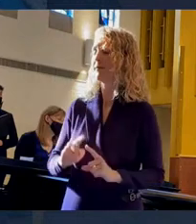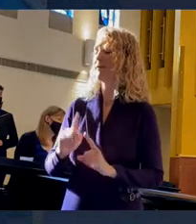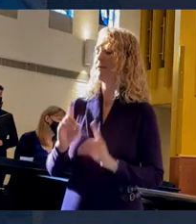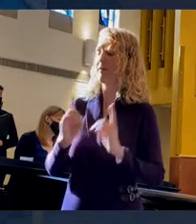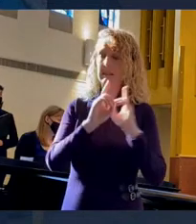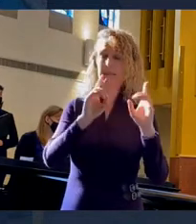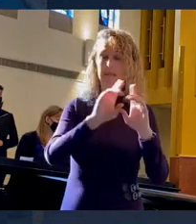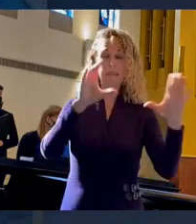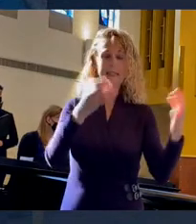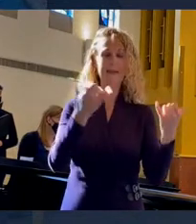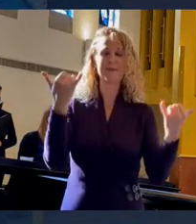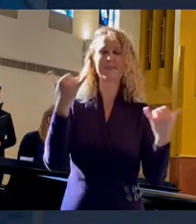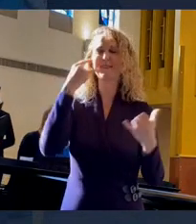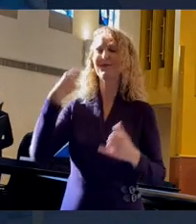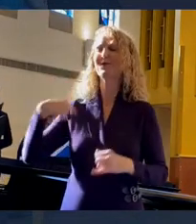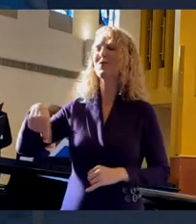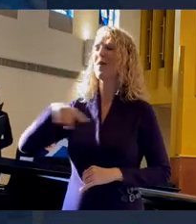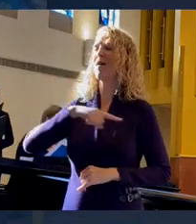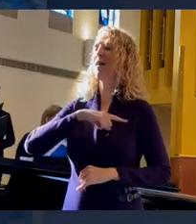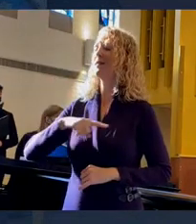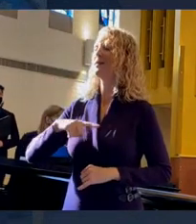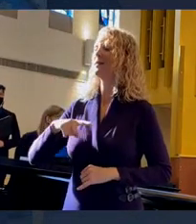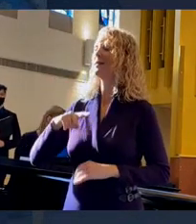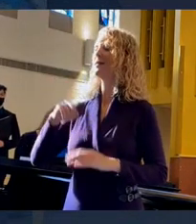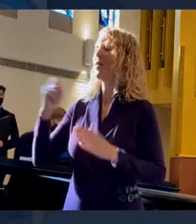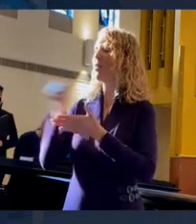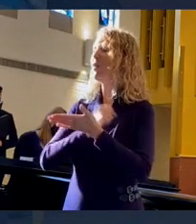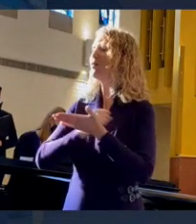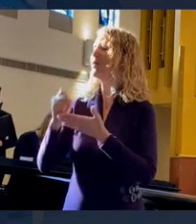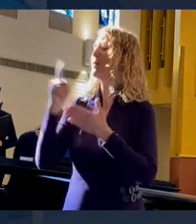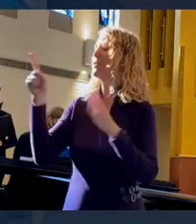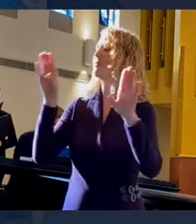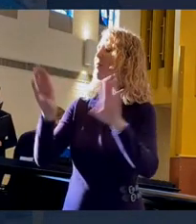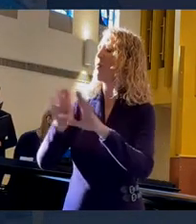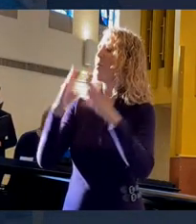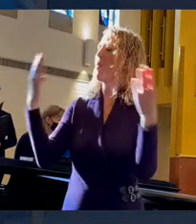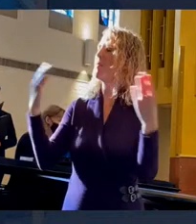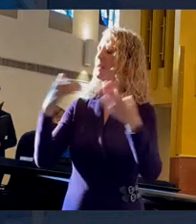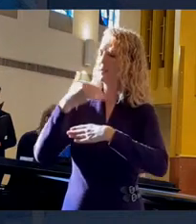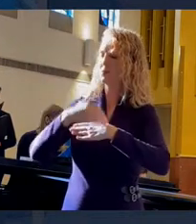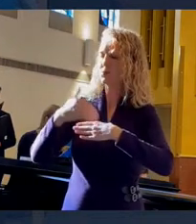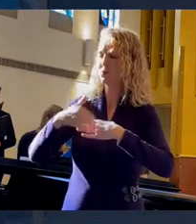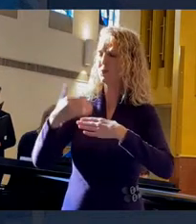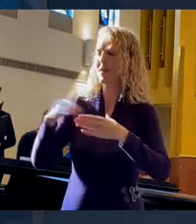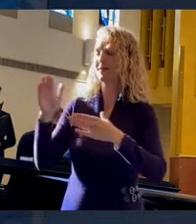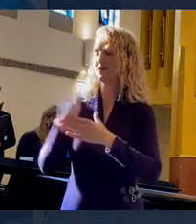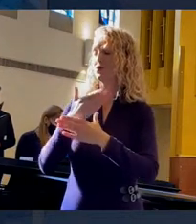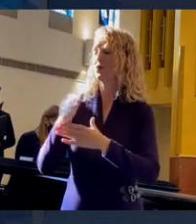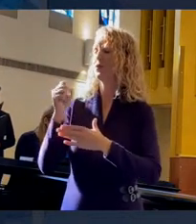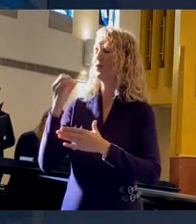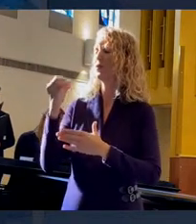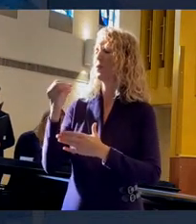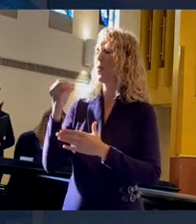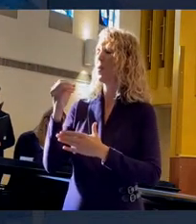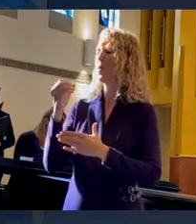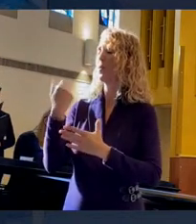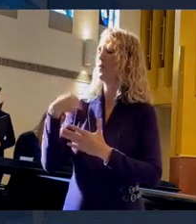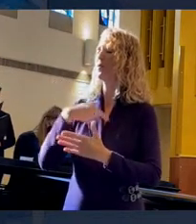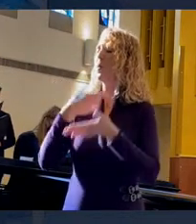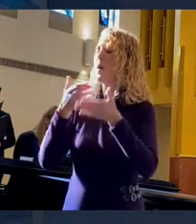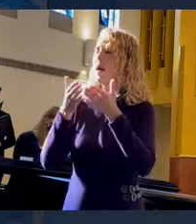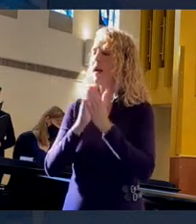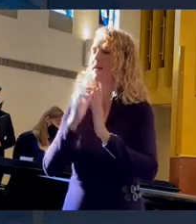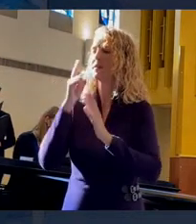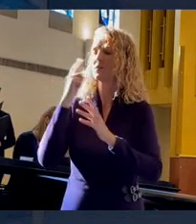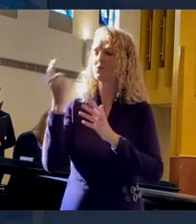for the disciples, so now for us, he opens the scriptures and breaks the bread. Therefore, Father most merciful, we ask